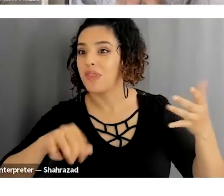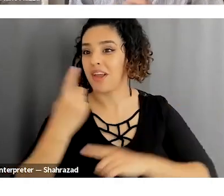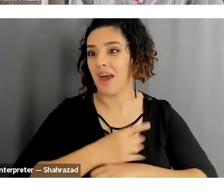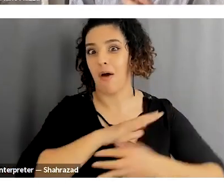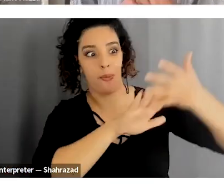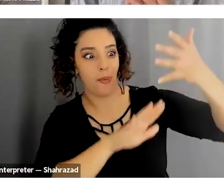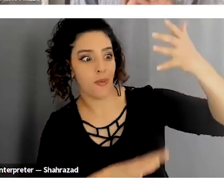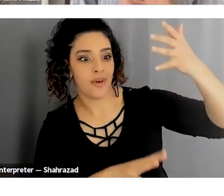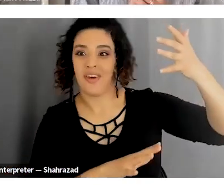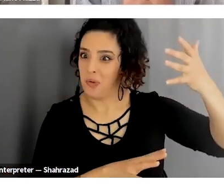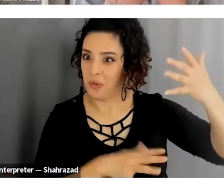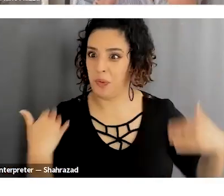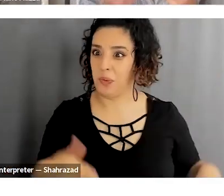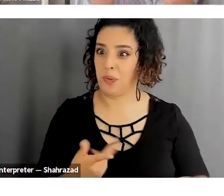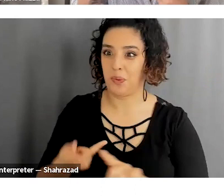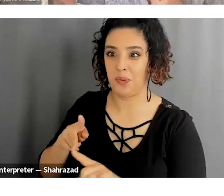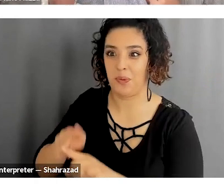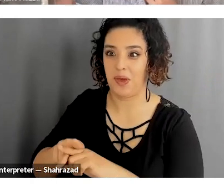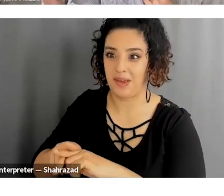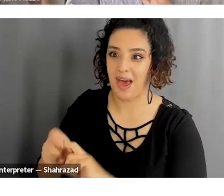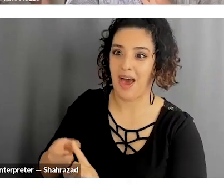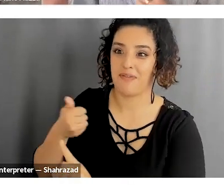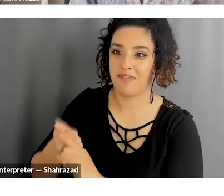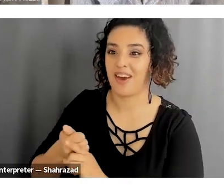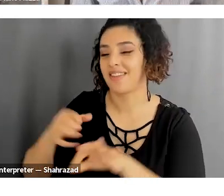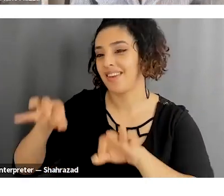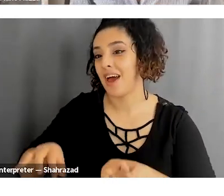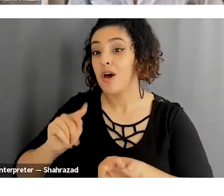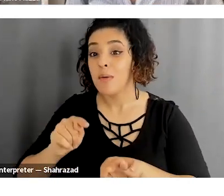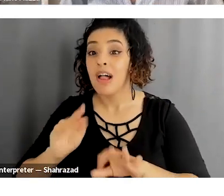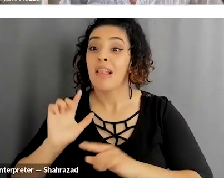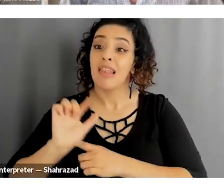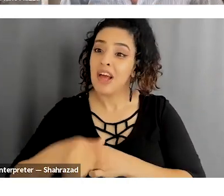actually think that that is something you can use to your advantage later.